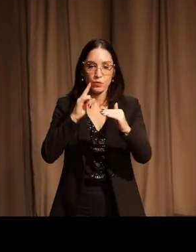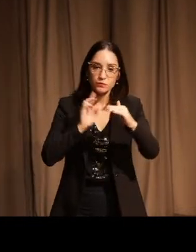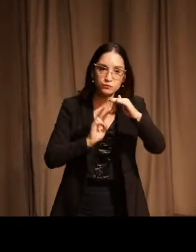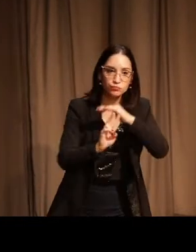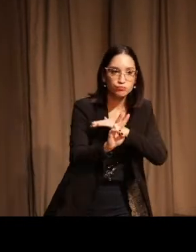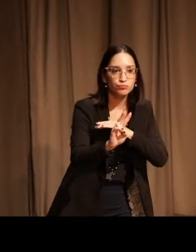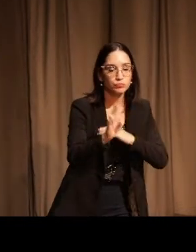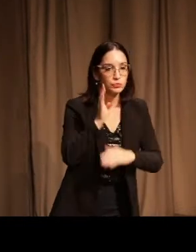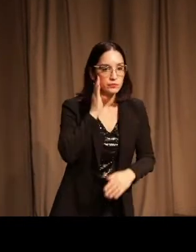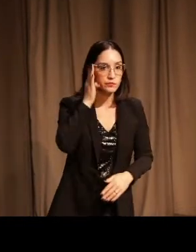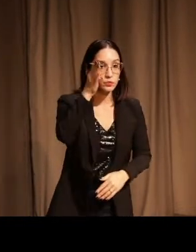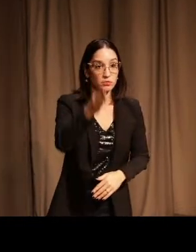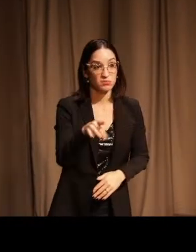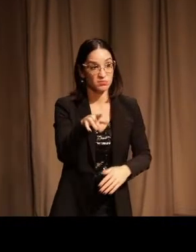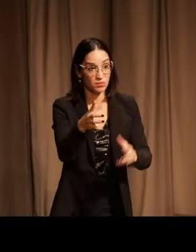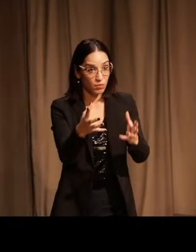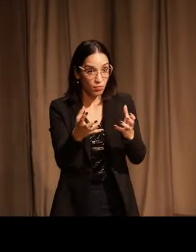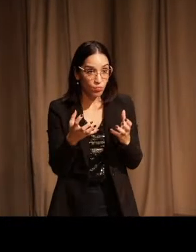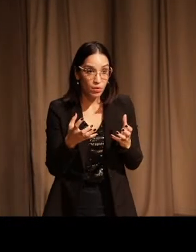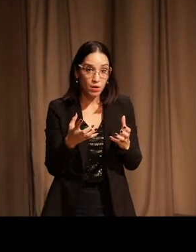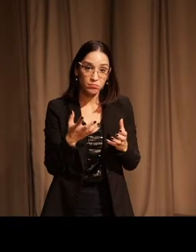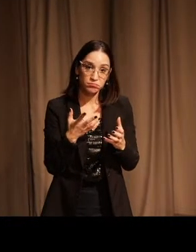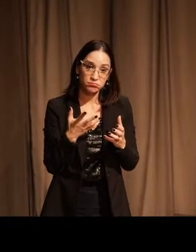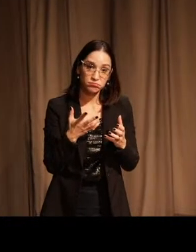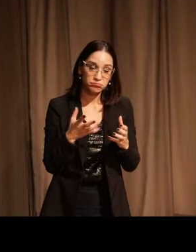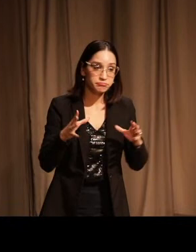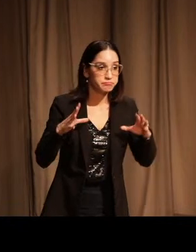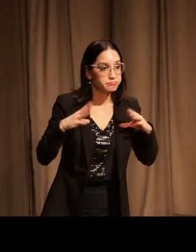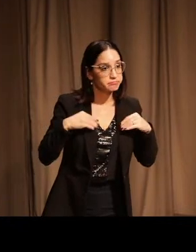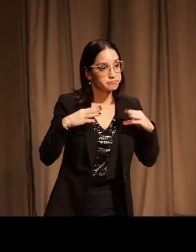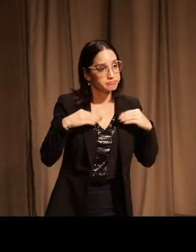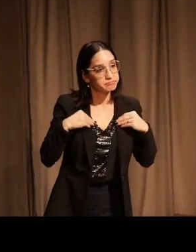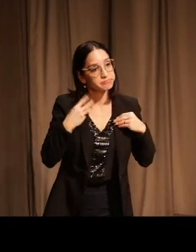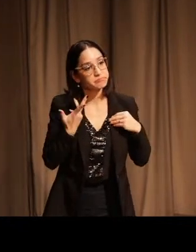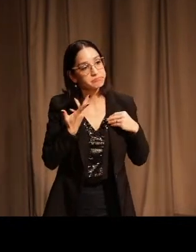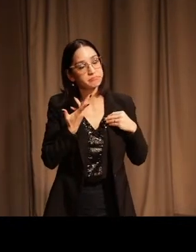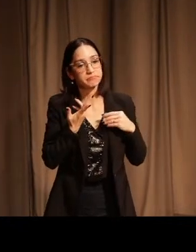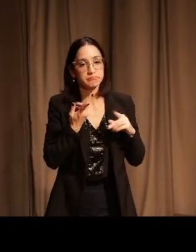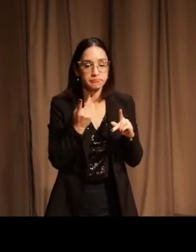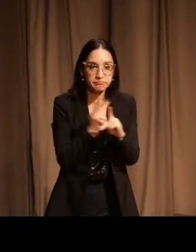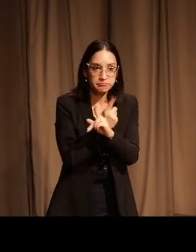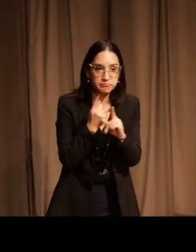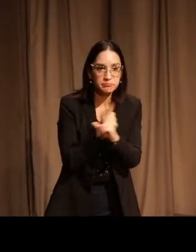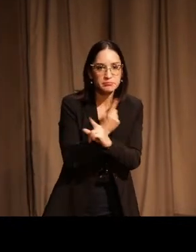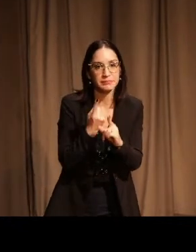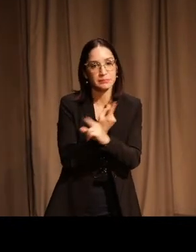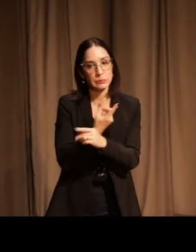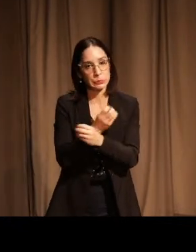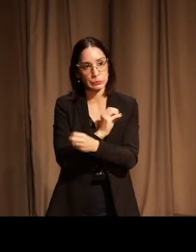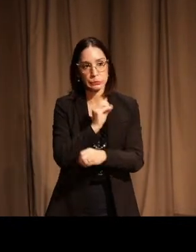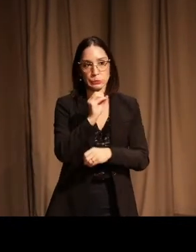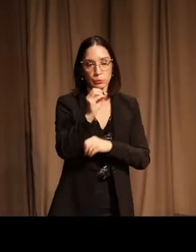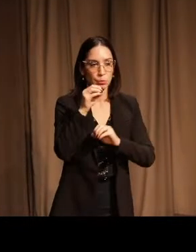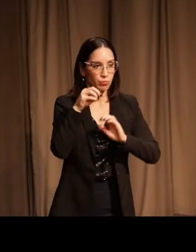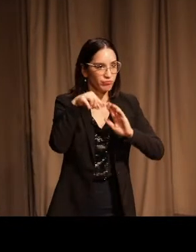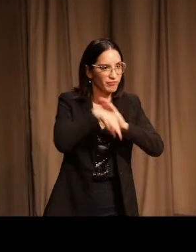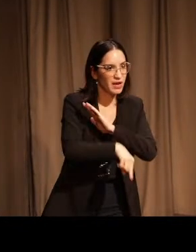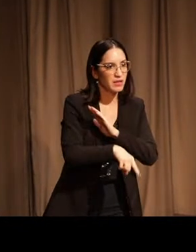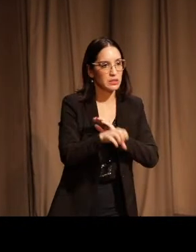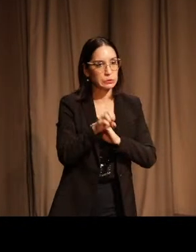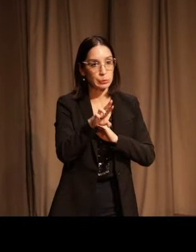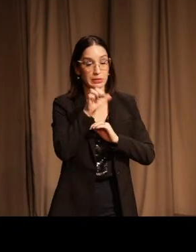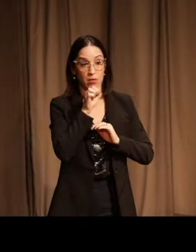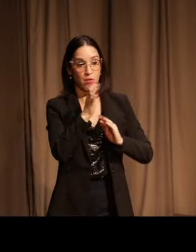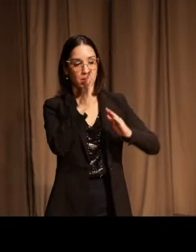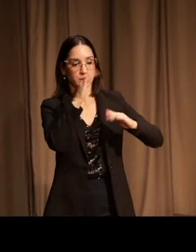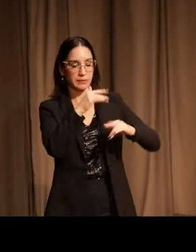more of acceptable, natural deaths as opposed to facing violence and facing the unexpected